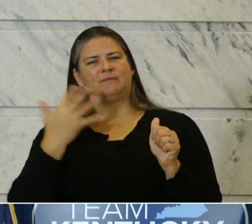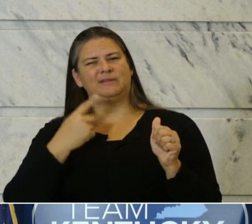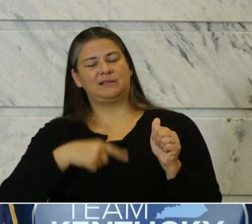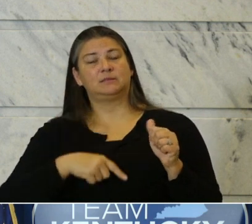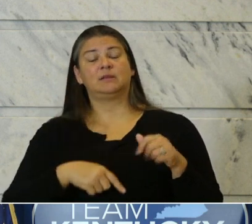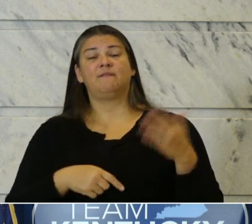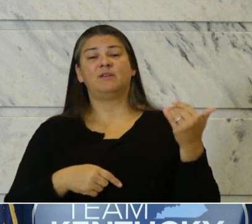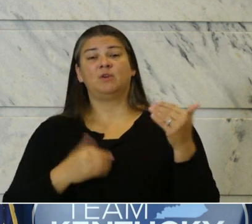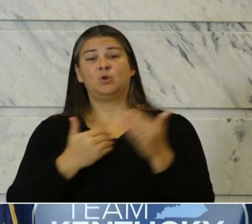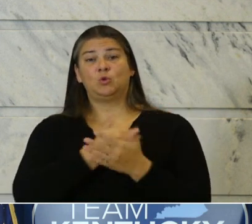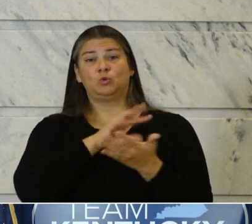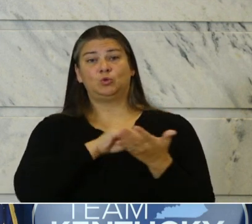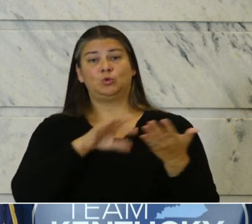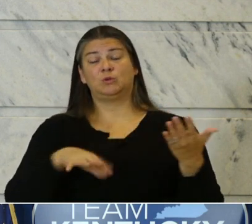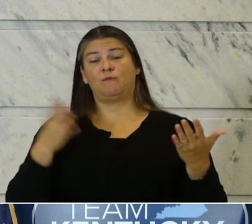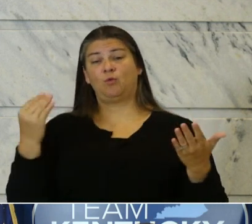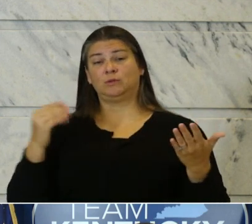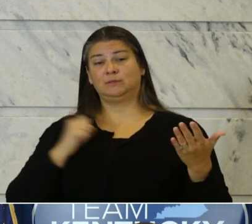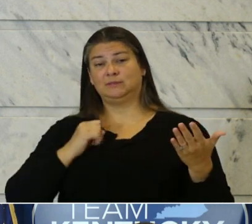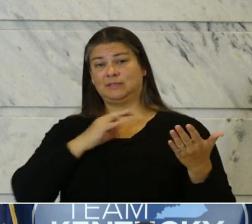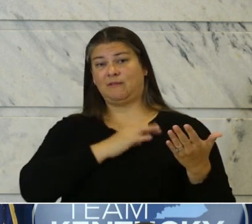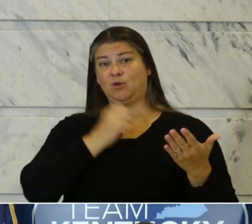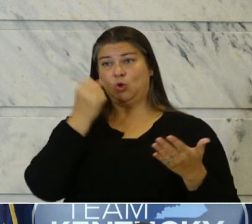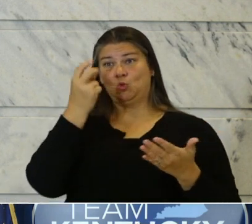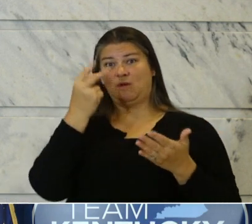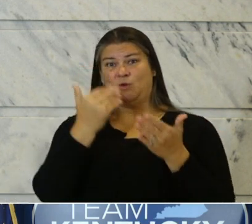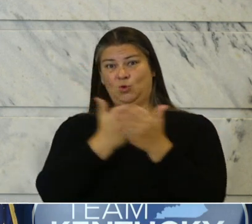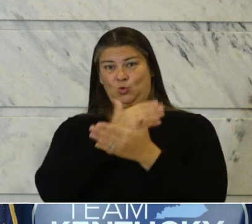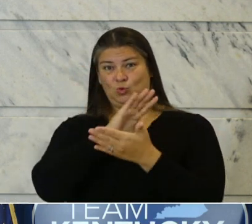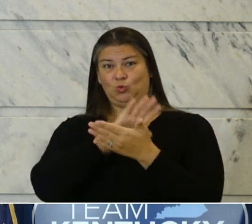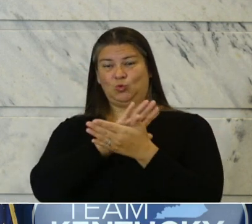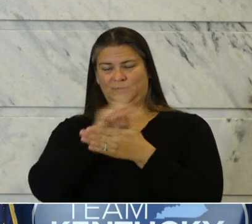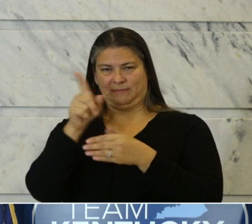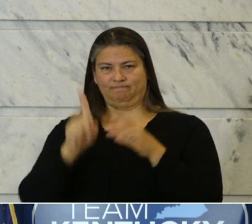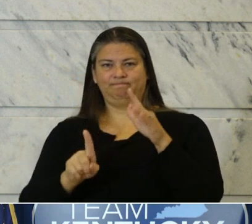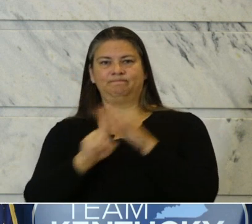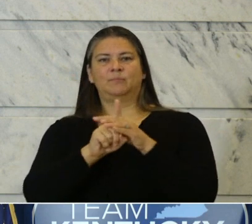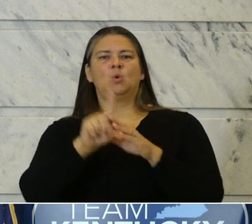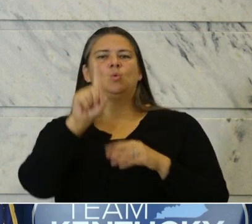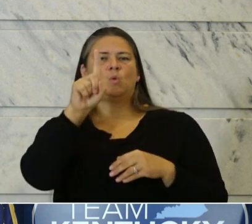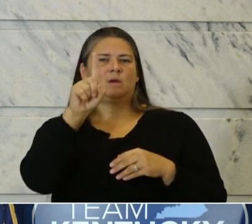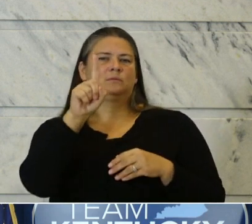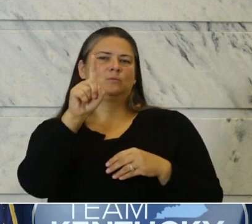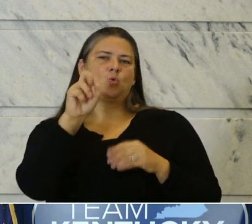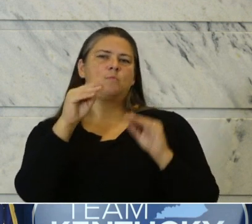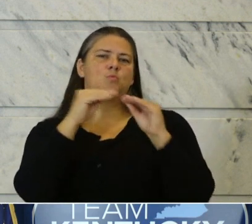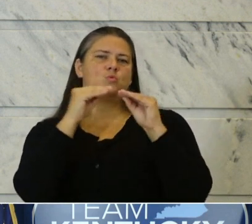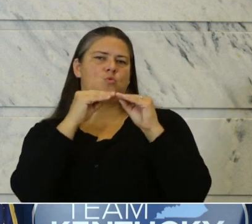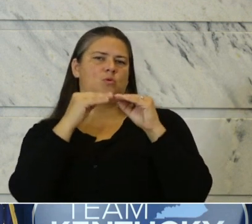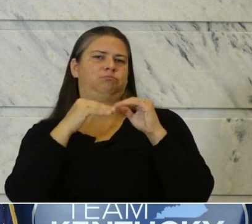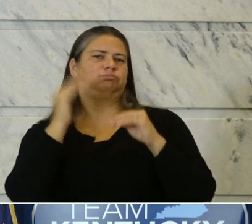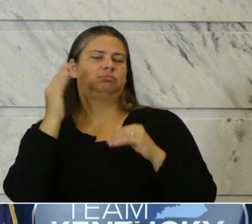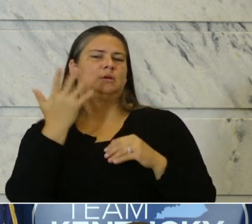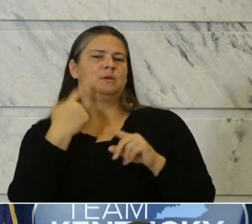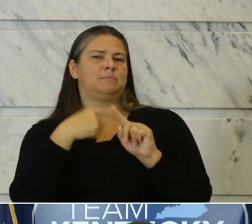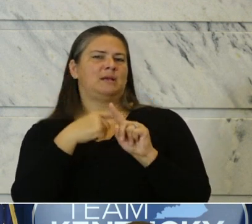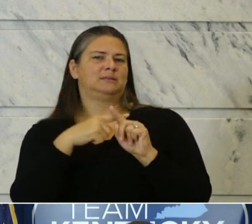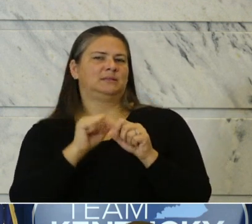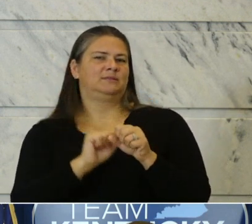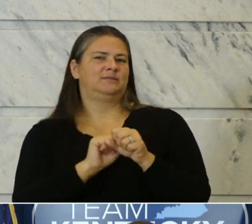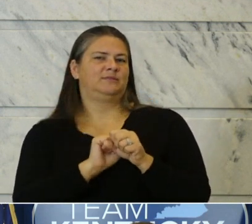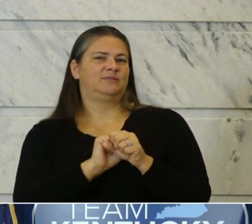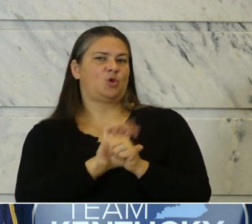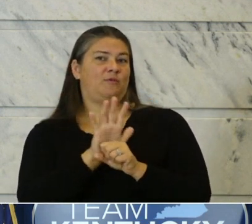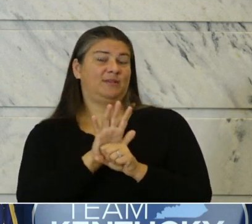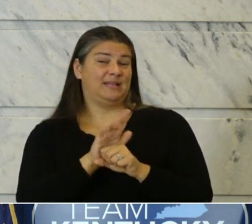new faculty or staff, 12 new schools with at least 1 positive case. This is just since